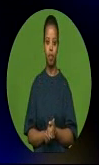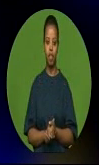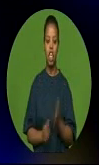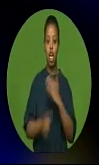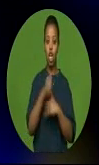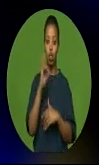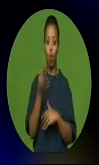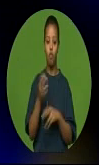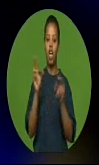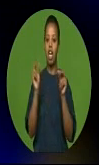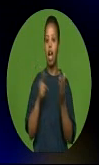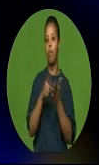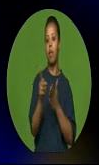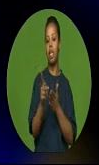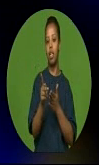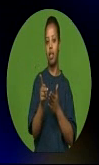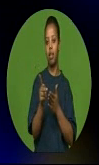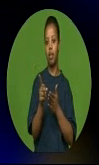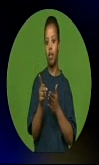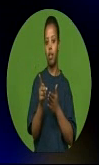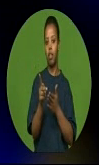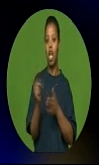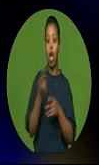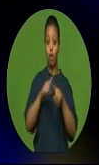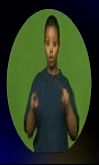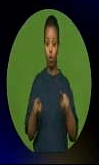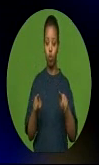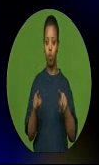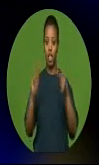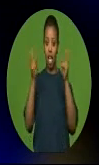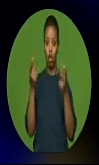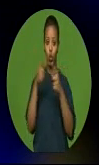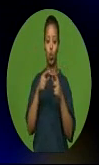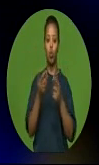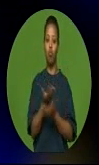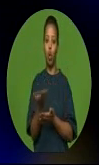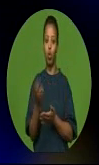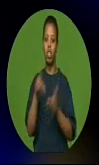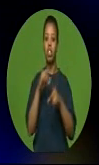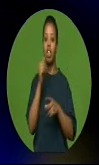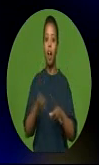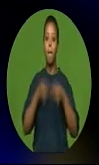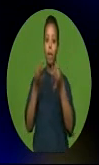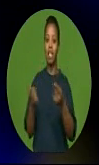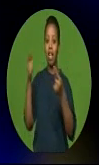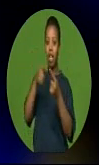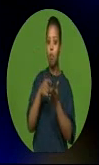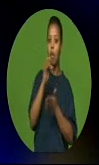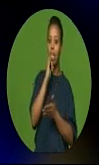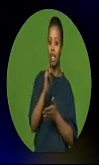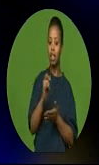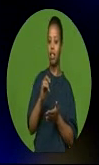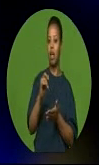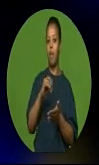Risk of non-payment. Even though title to the goods does not pass until payment is